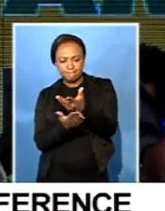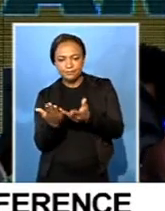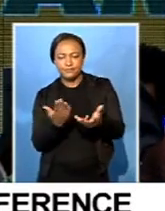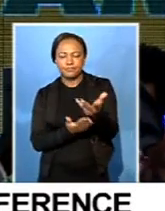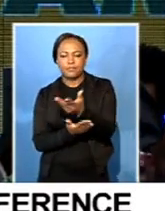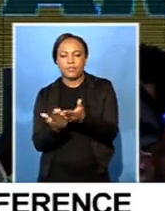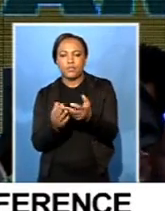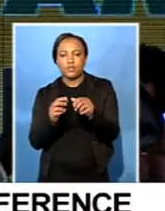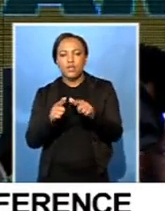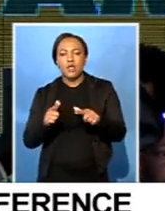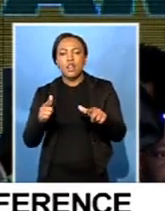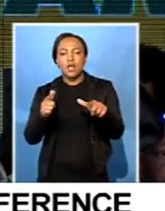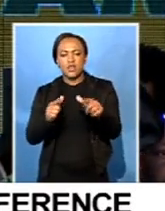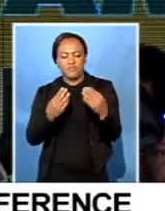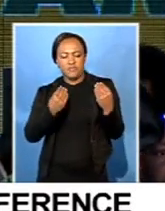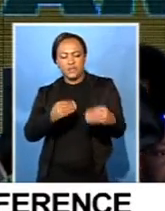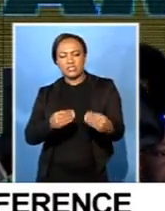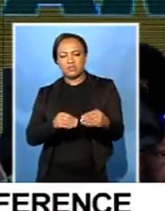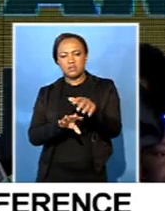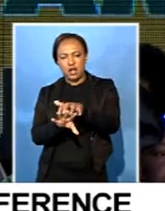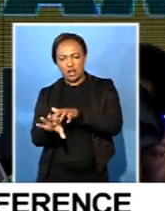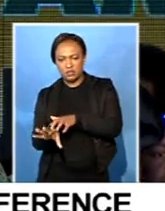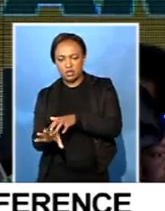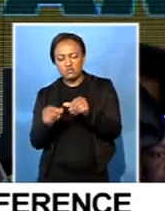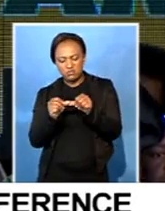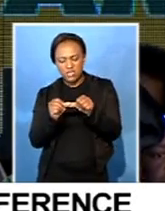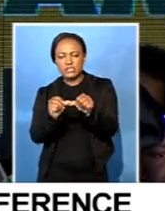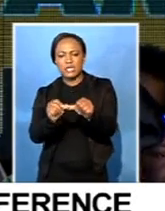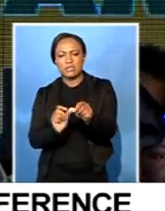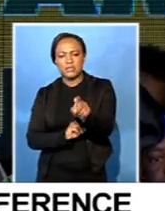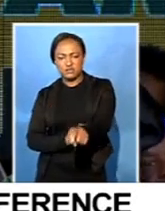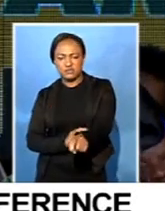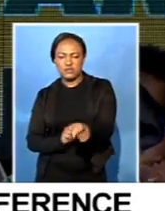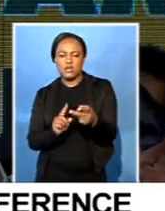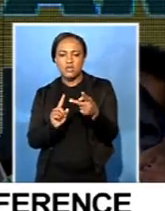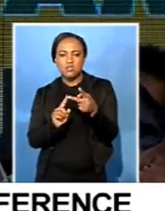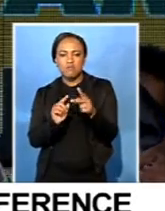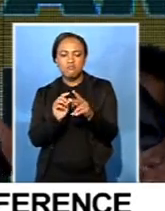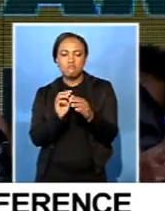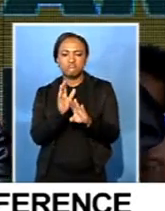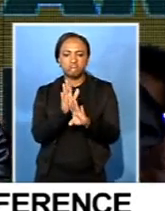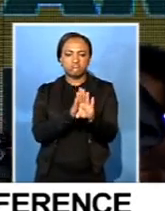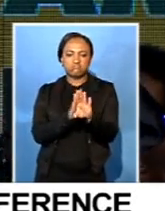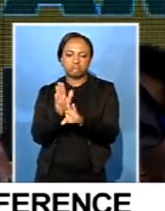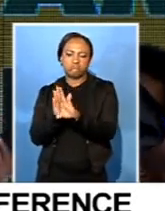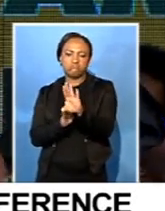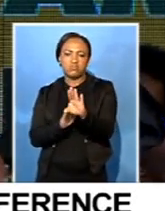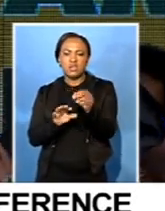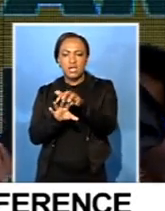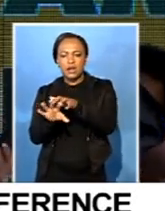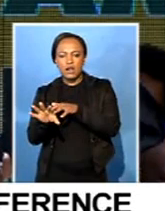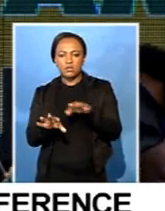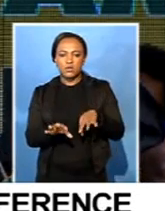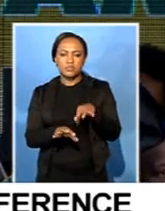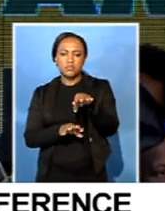sustaining commercial agriculture and to increase agricultural contribution